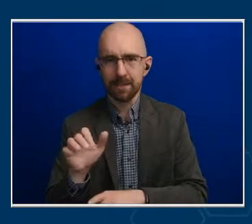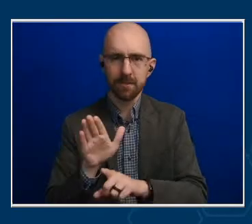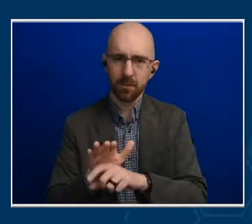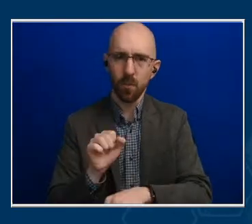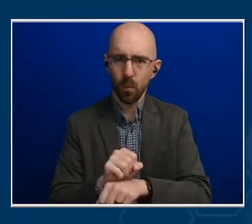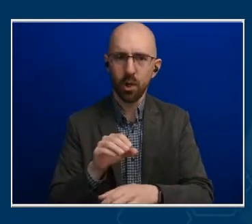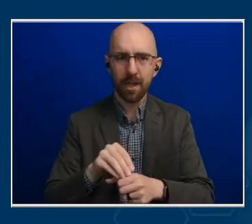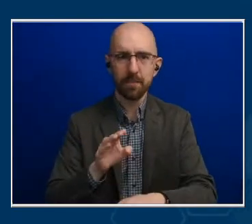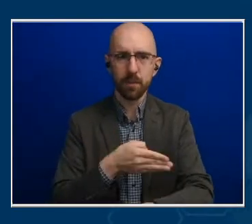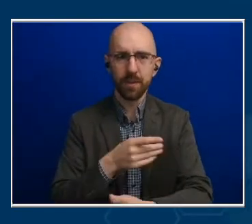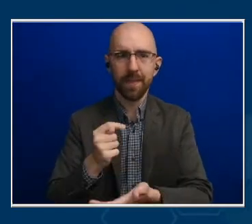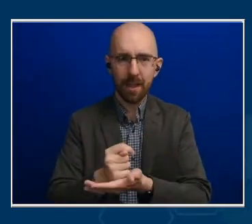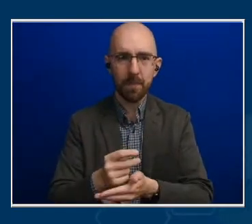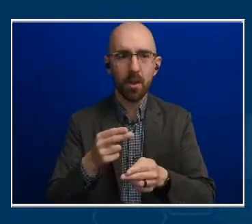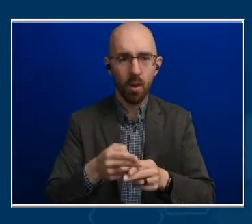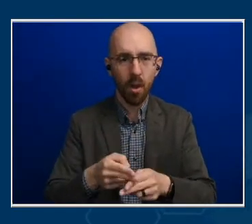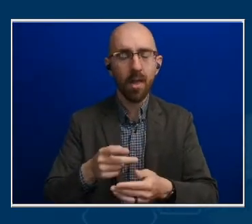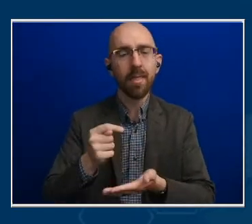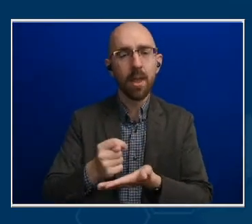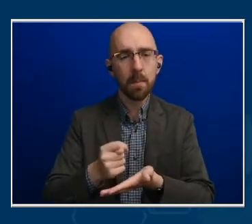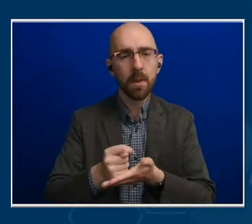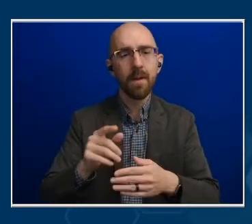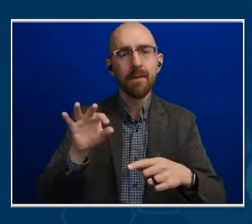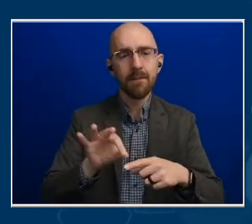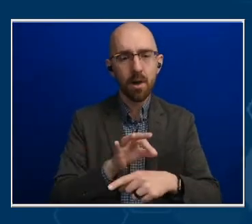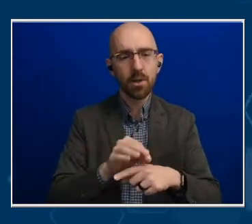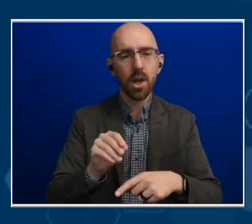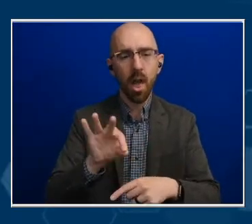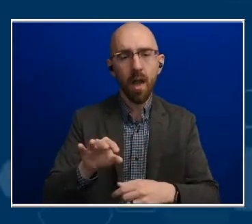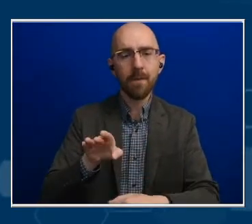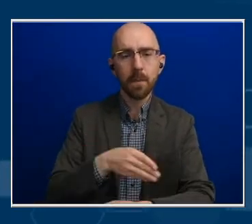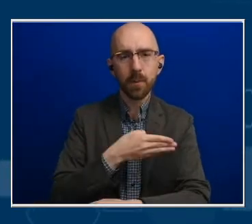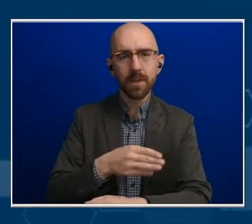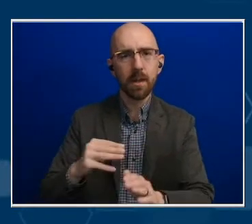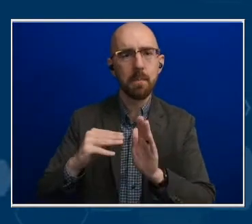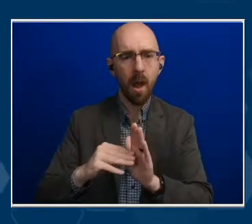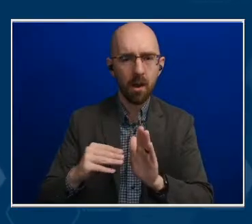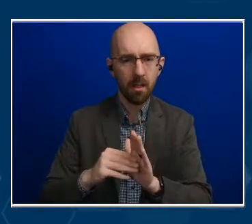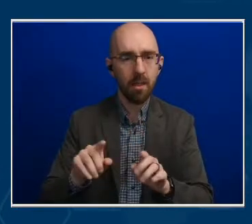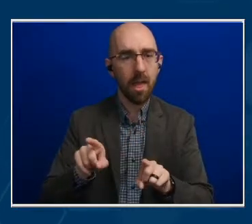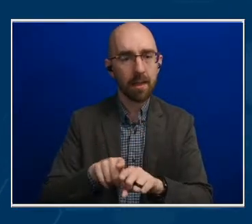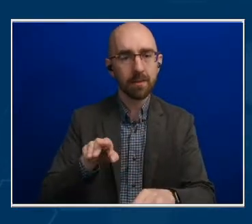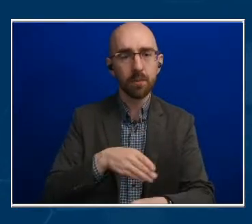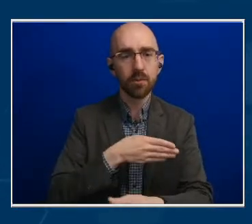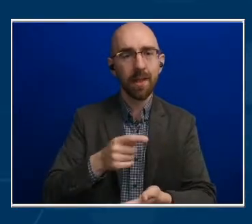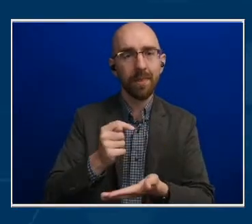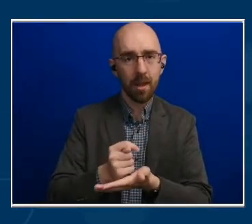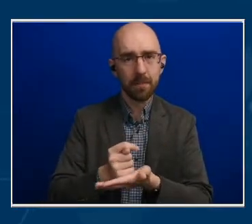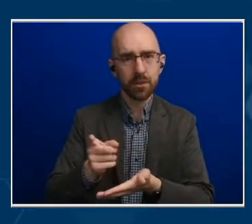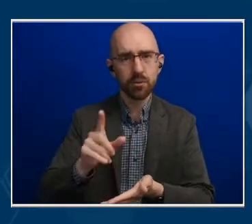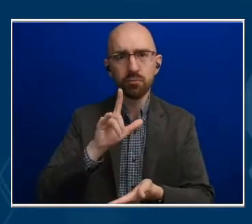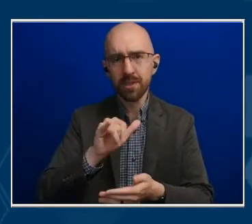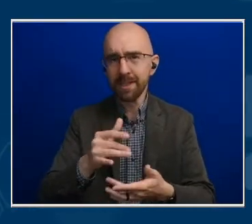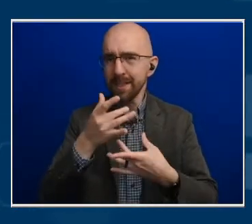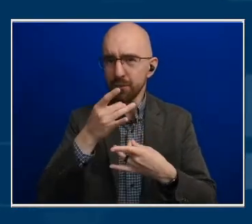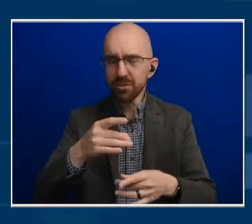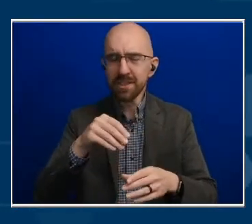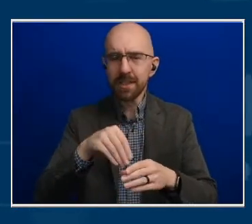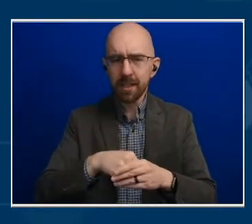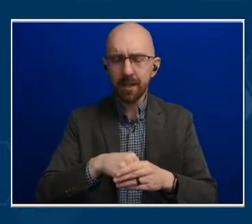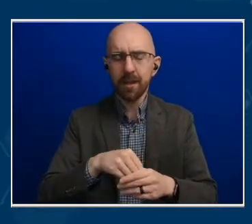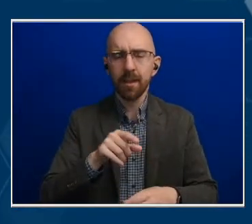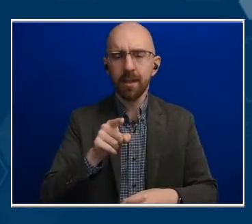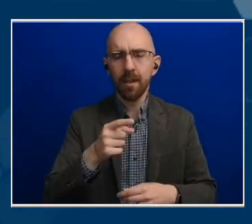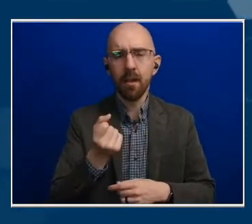Therapeutic Function of Music model. And as a music therapist, she's really interested in understanding what